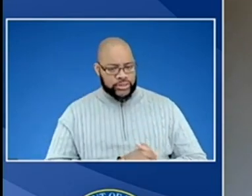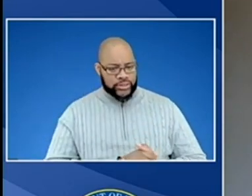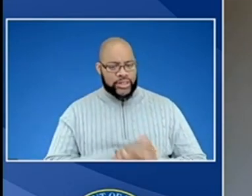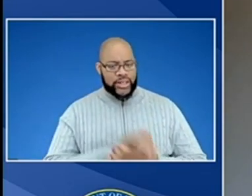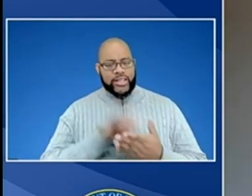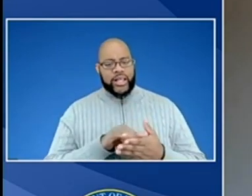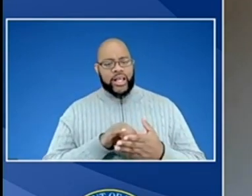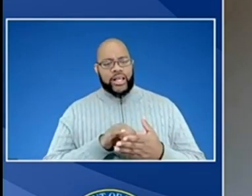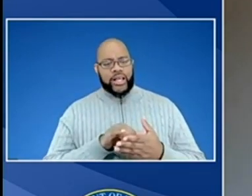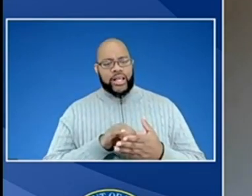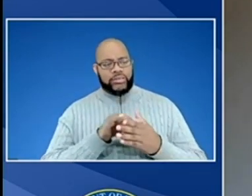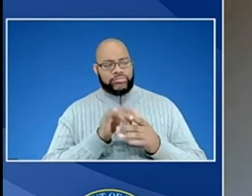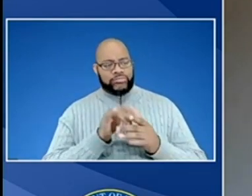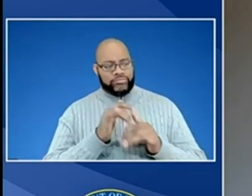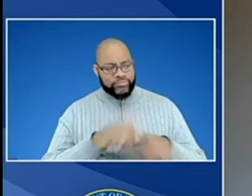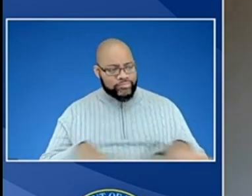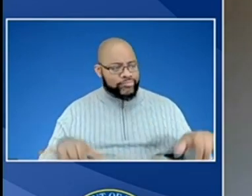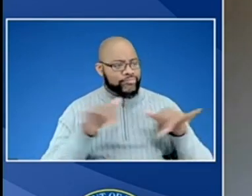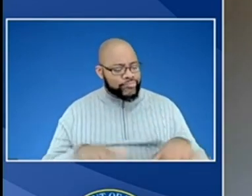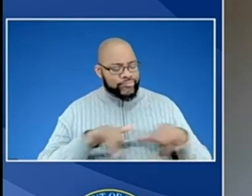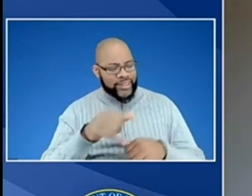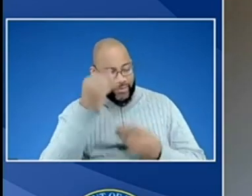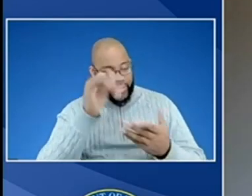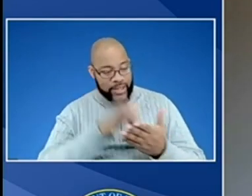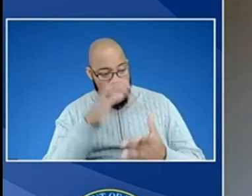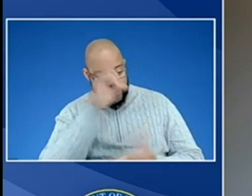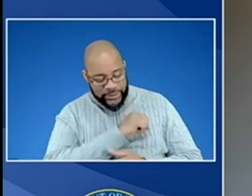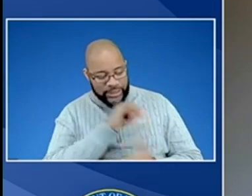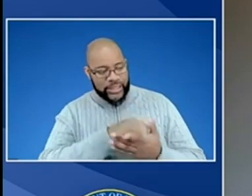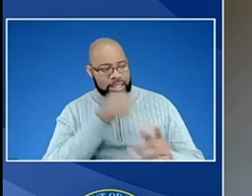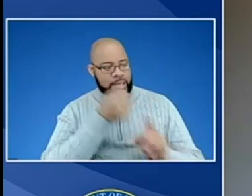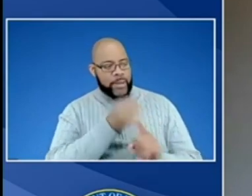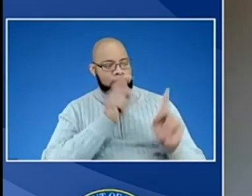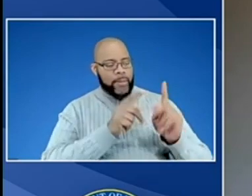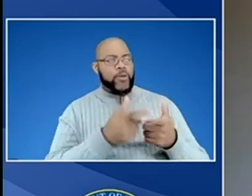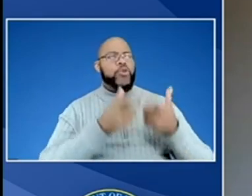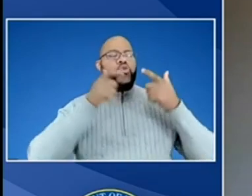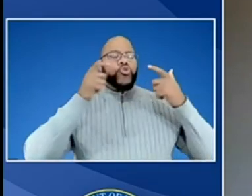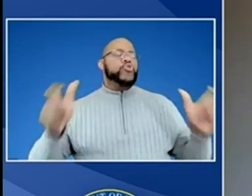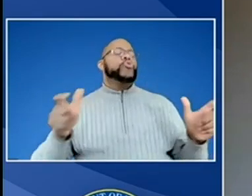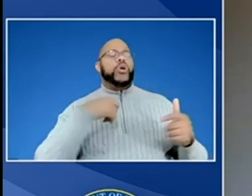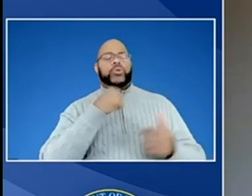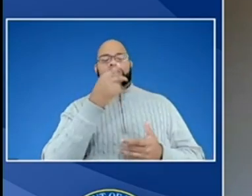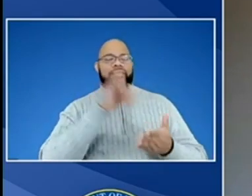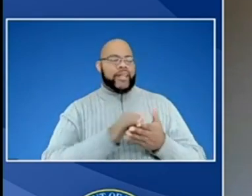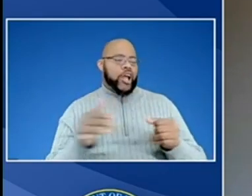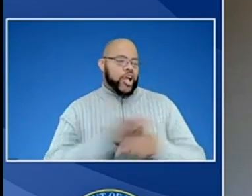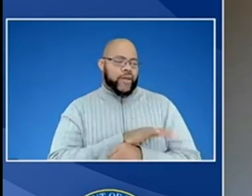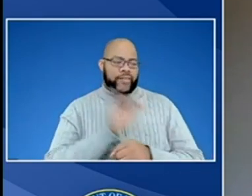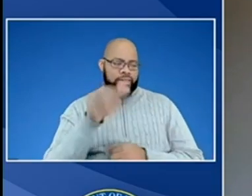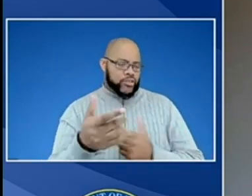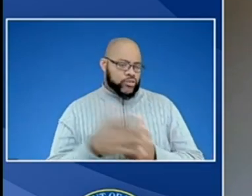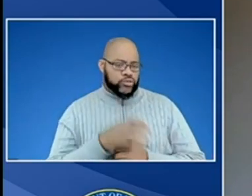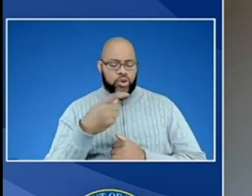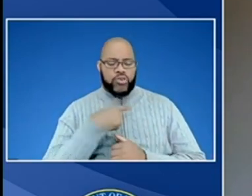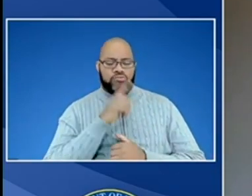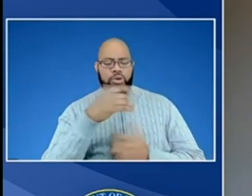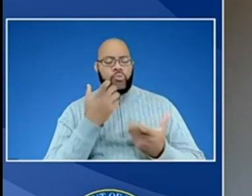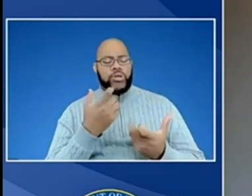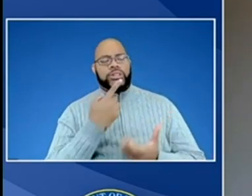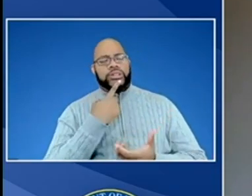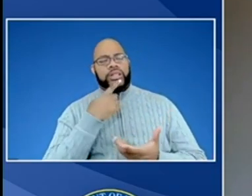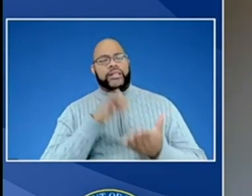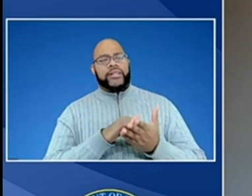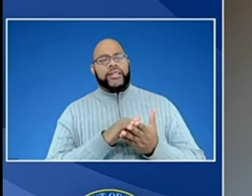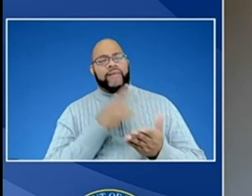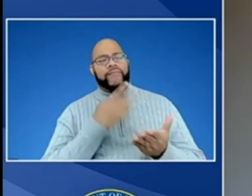broken records, that data that's missing is impacting people hugely, and I don't see that covered here. So I really just want to say that the